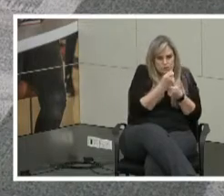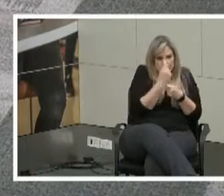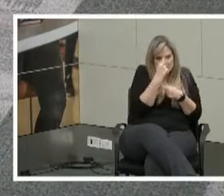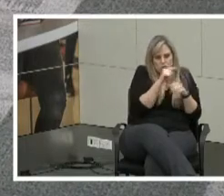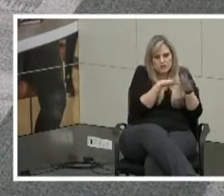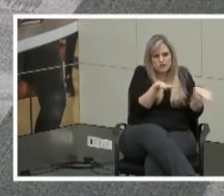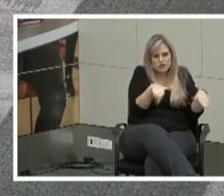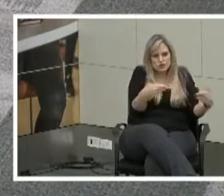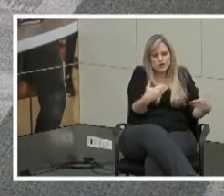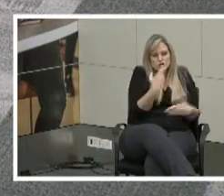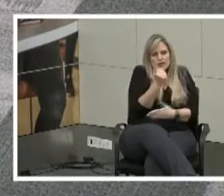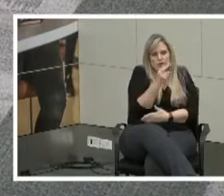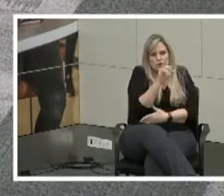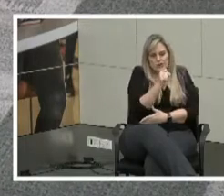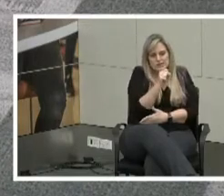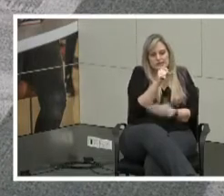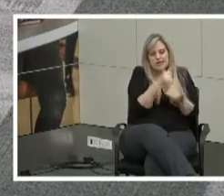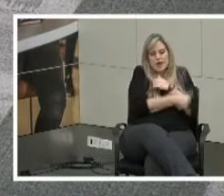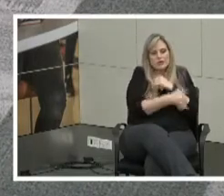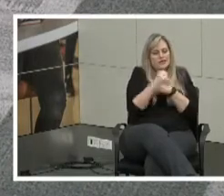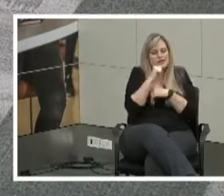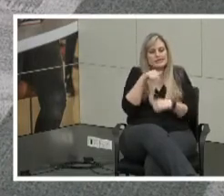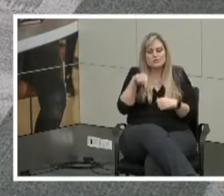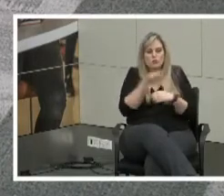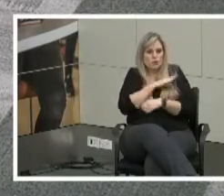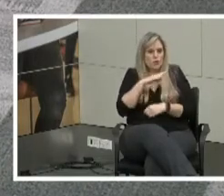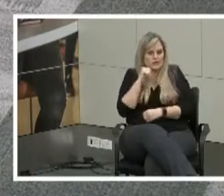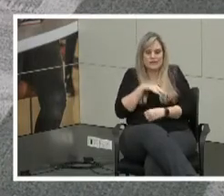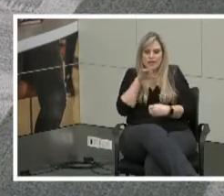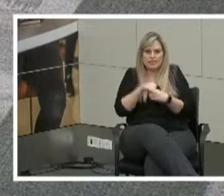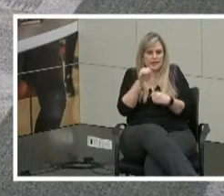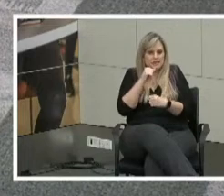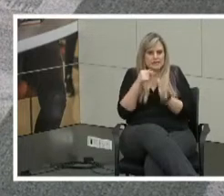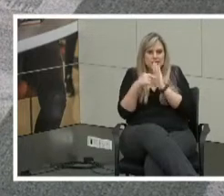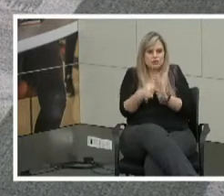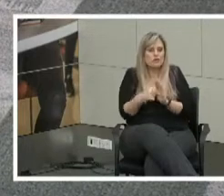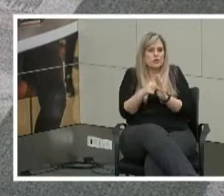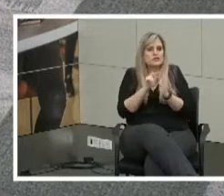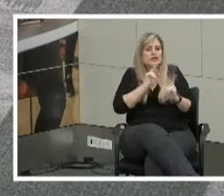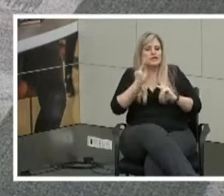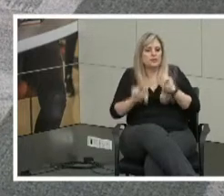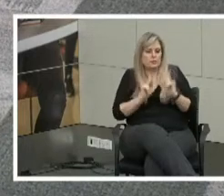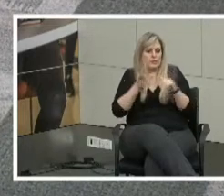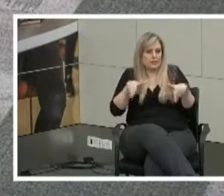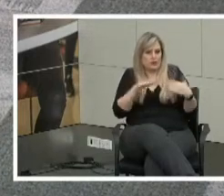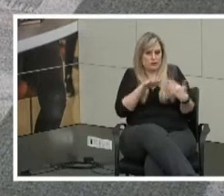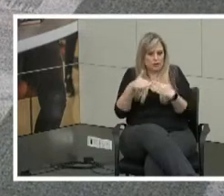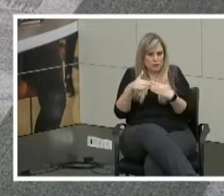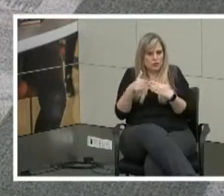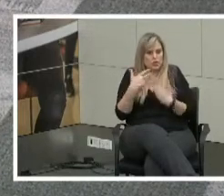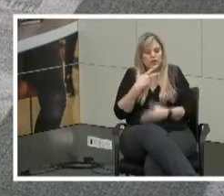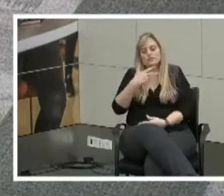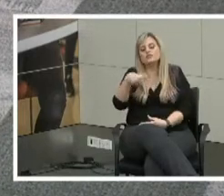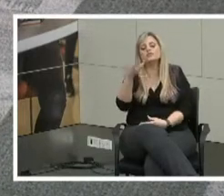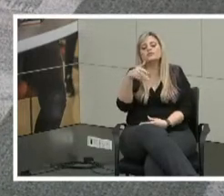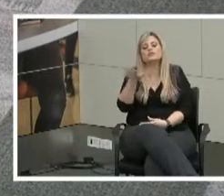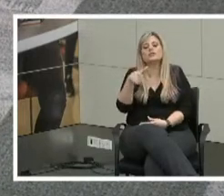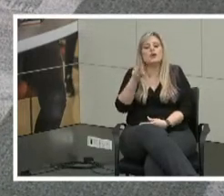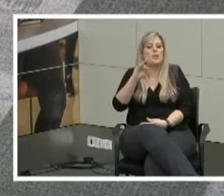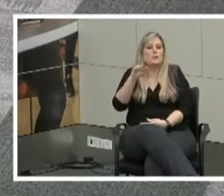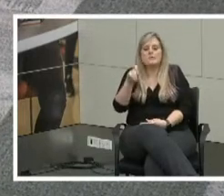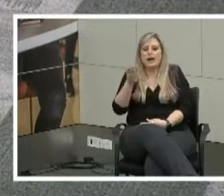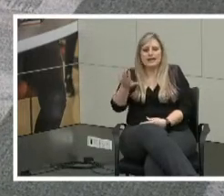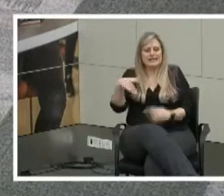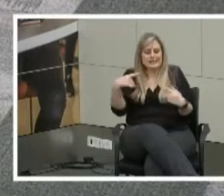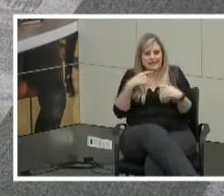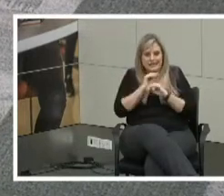the children in Harris County this board unelected and not representative of the will of the people has handwaved away Mike miles's clear conflict of